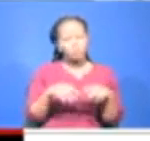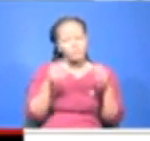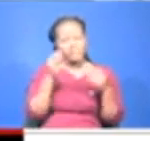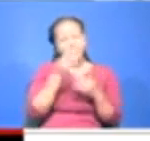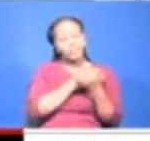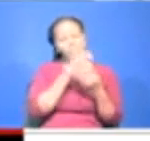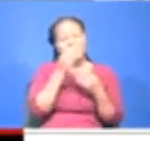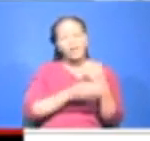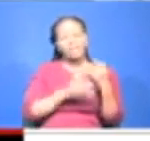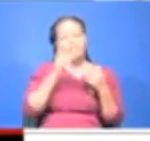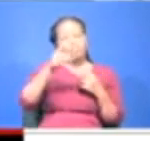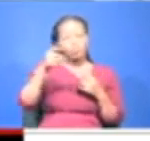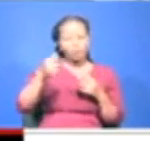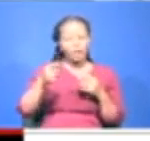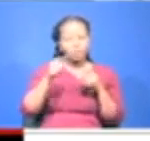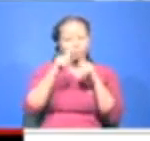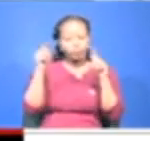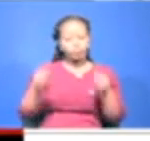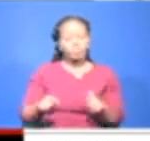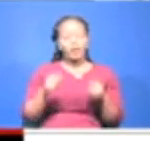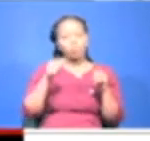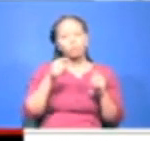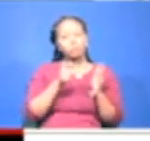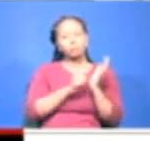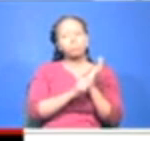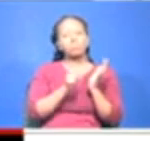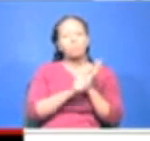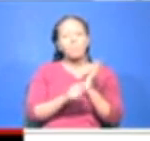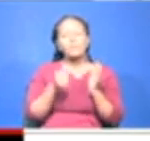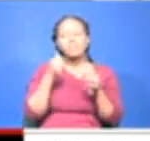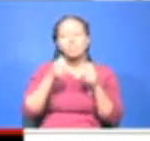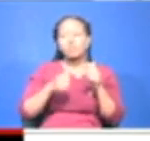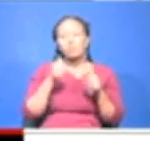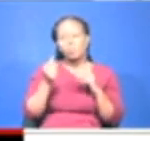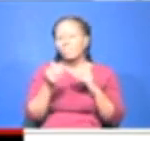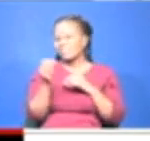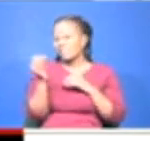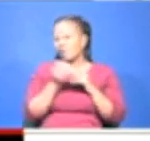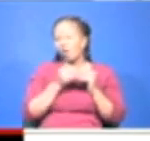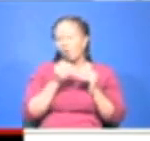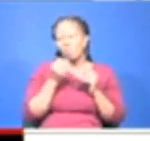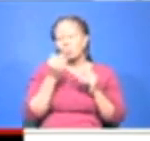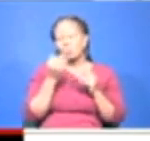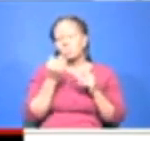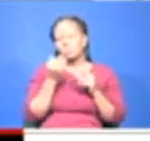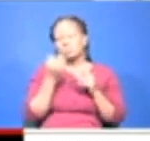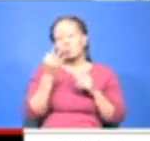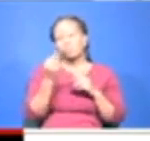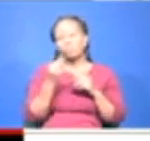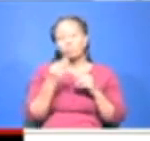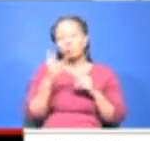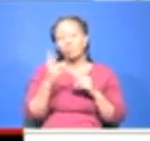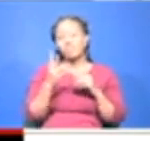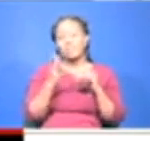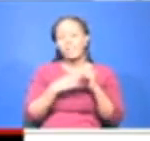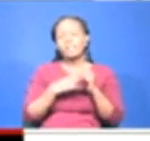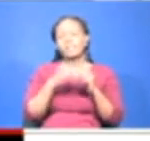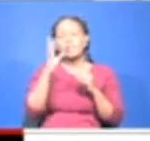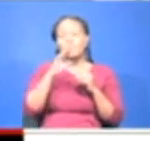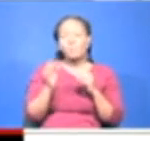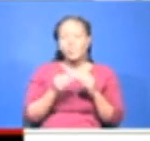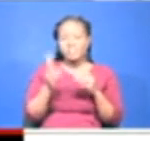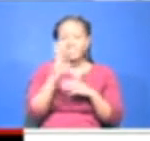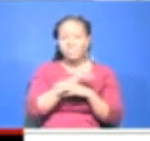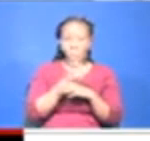one bag of maize, whereby almost 35 to 48% will go into farm input.